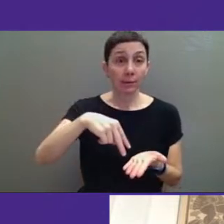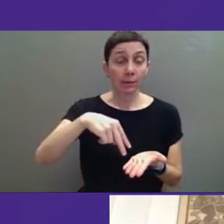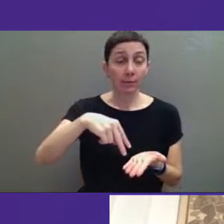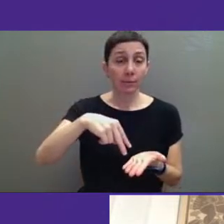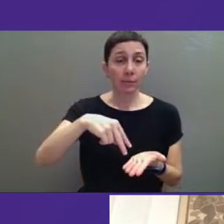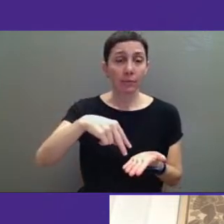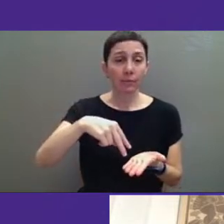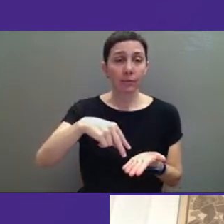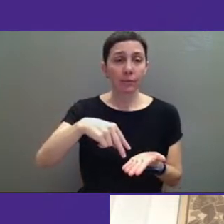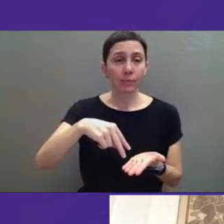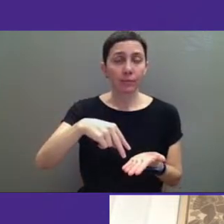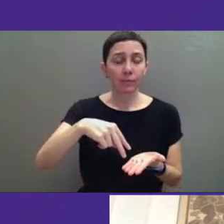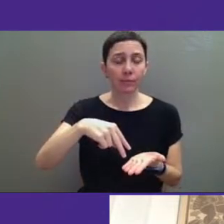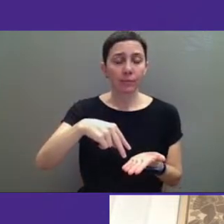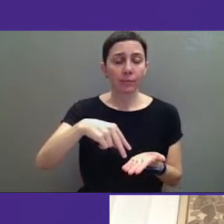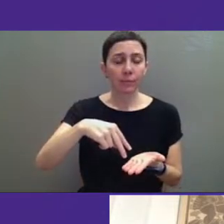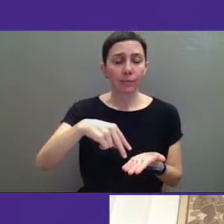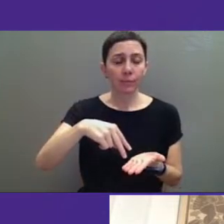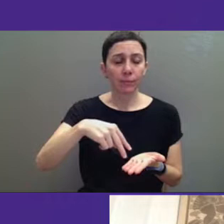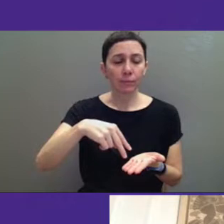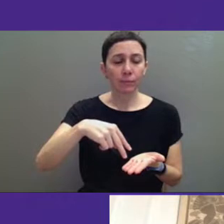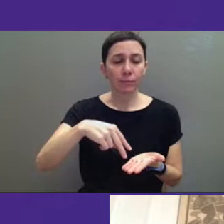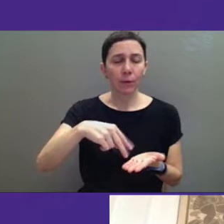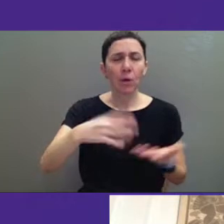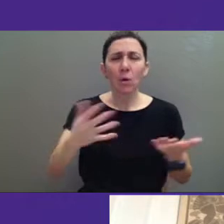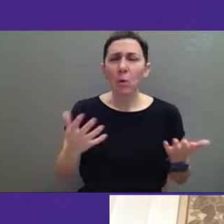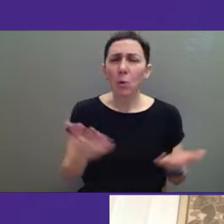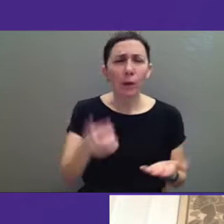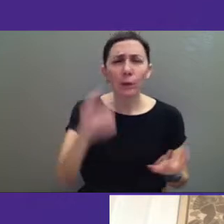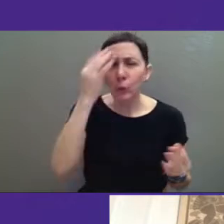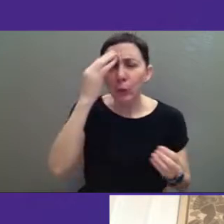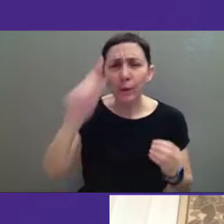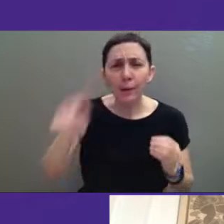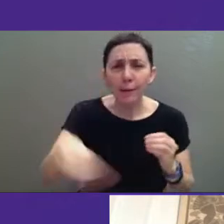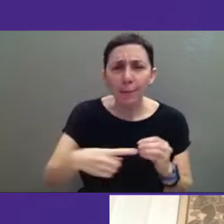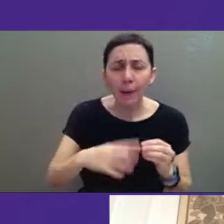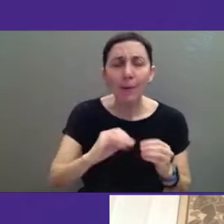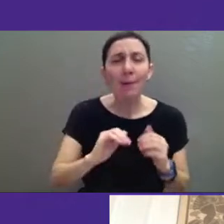What do you think about and how do you feel?